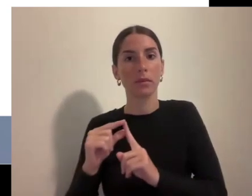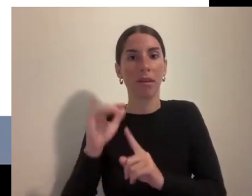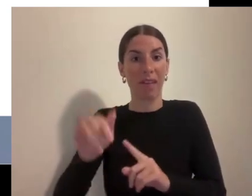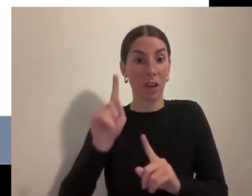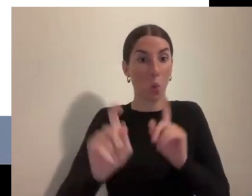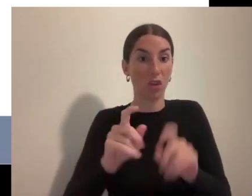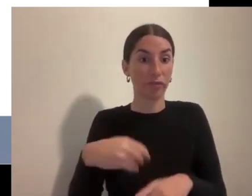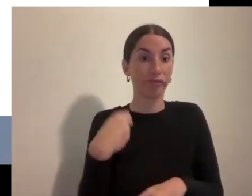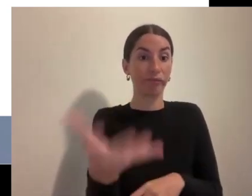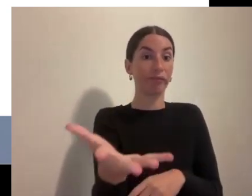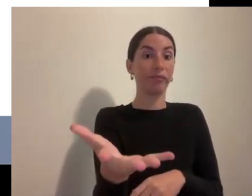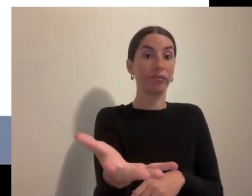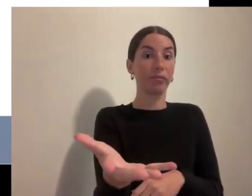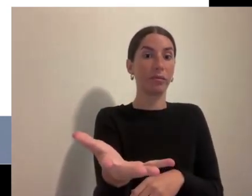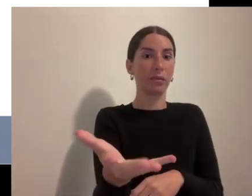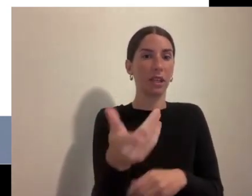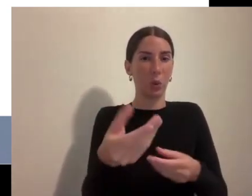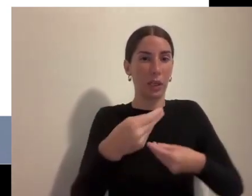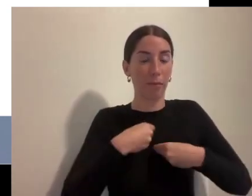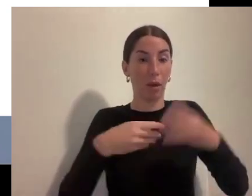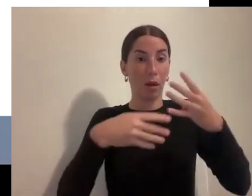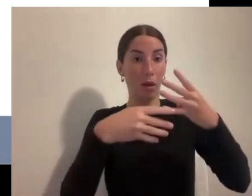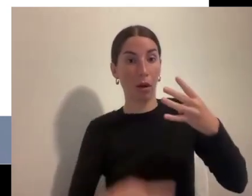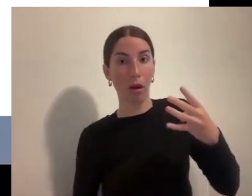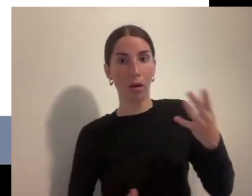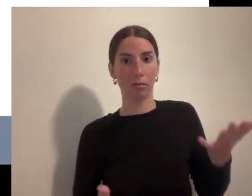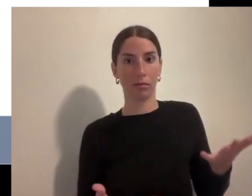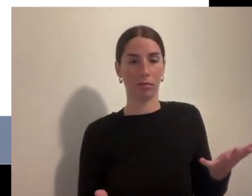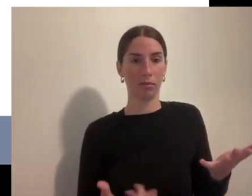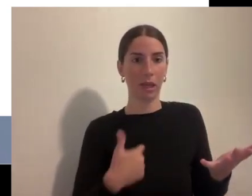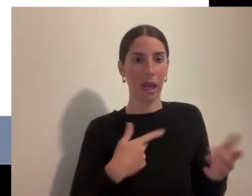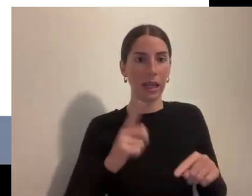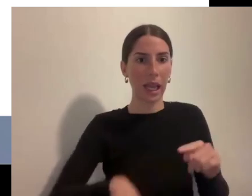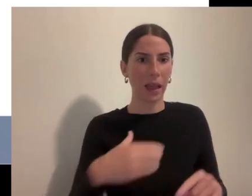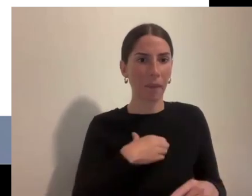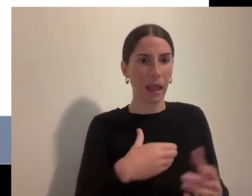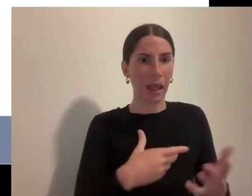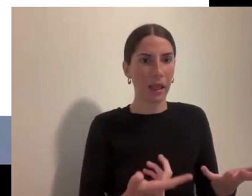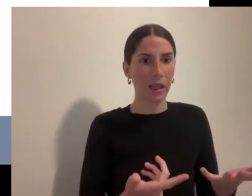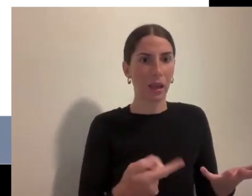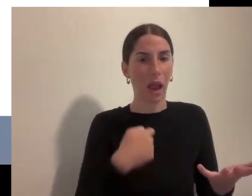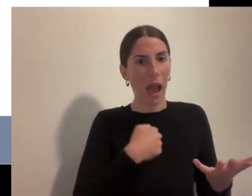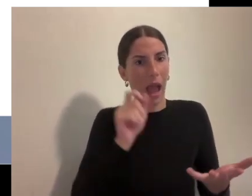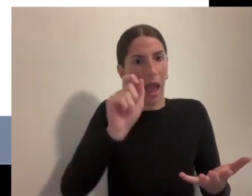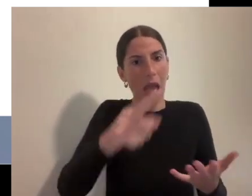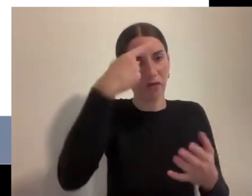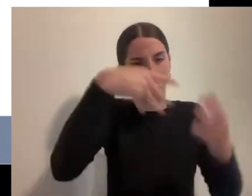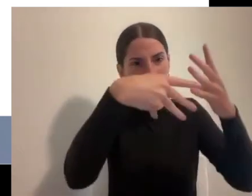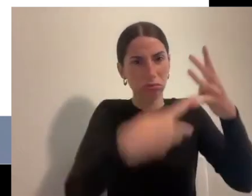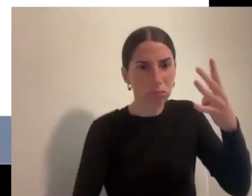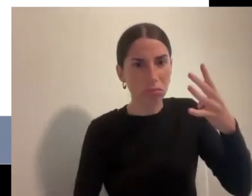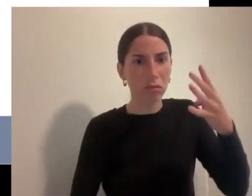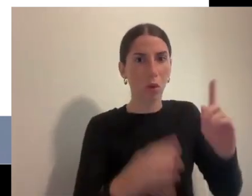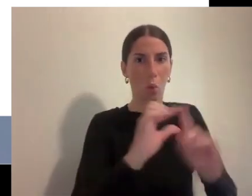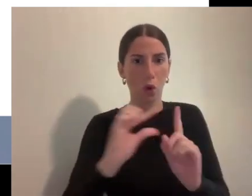that, and I get this, I should not complain because I did ask for a glossary of allergy terms and I got a